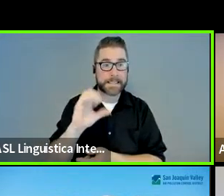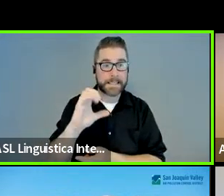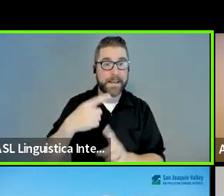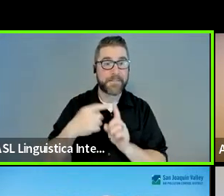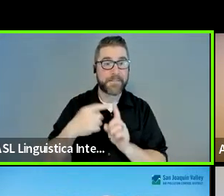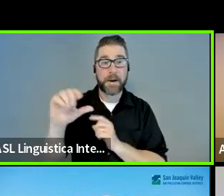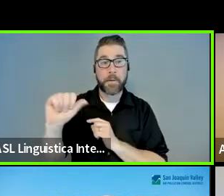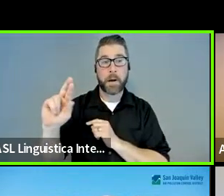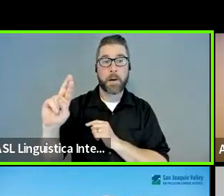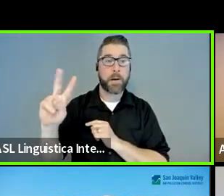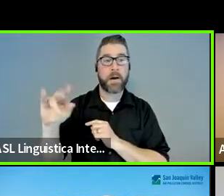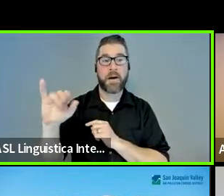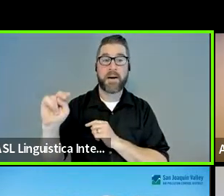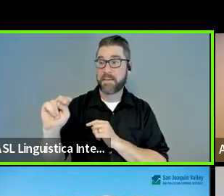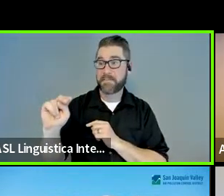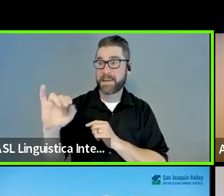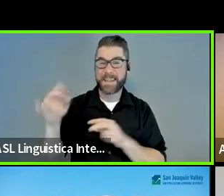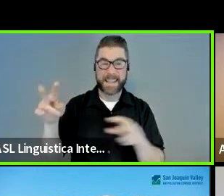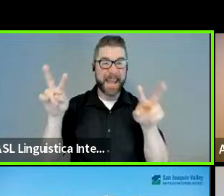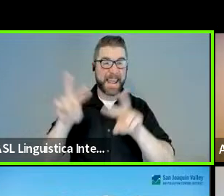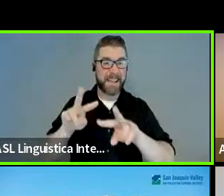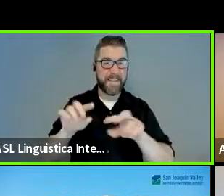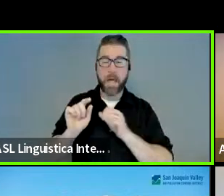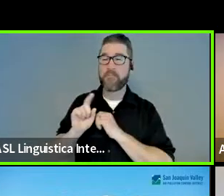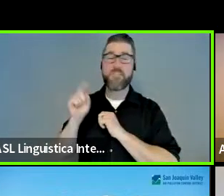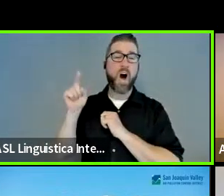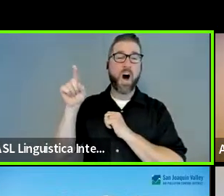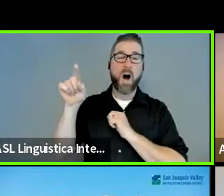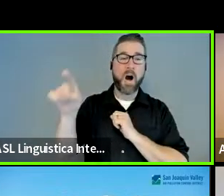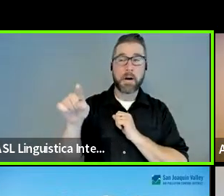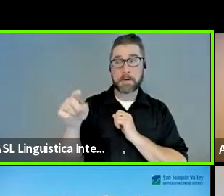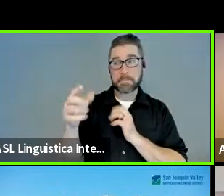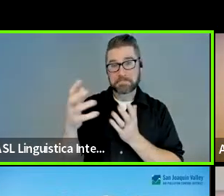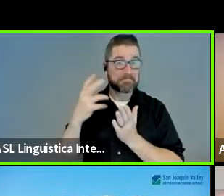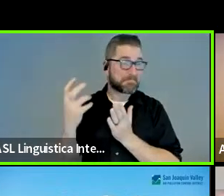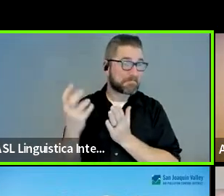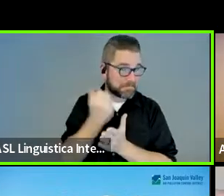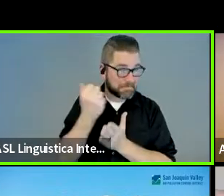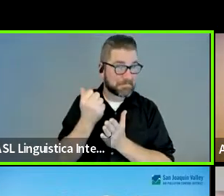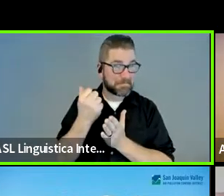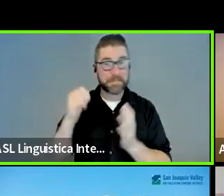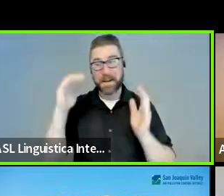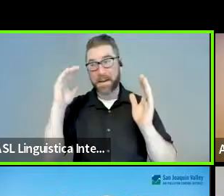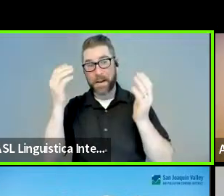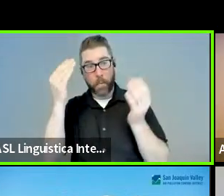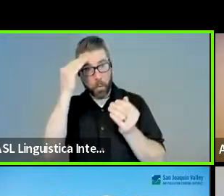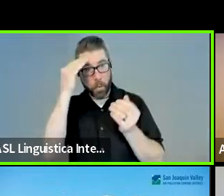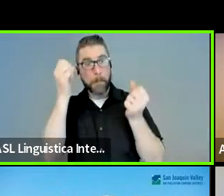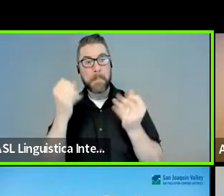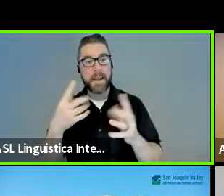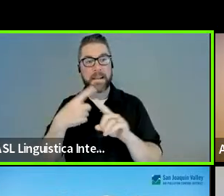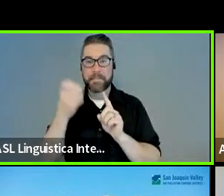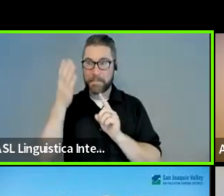in the valley away from you all, this would be the time. We know a lot of folks from there will join us. Thank you.